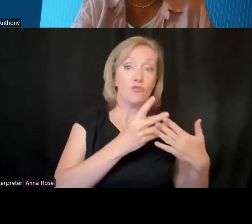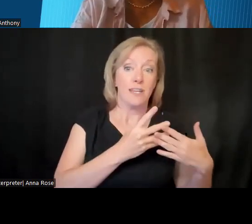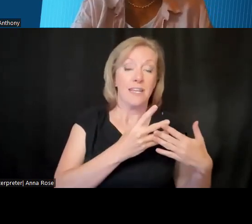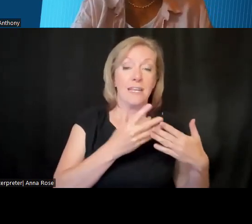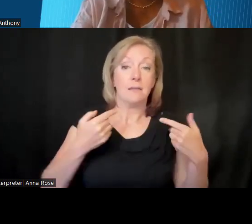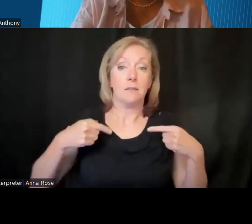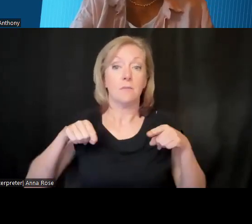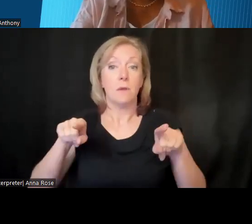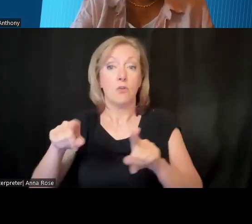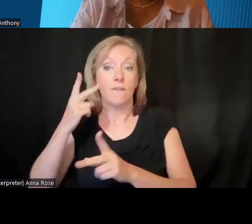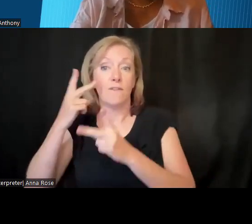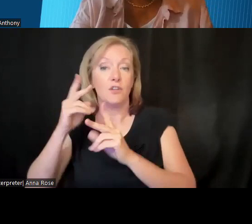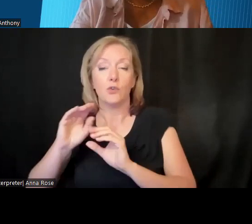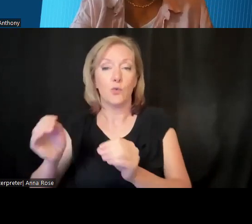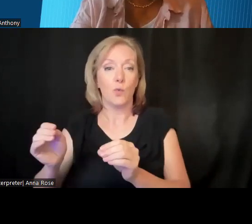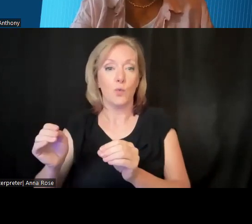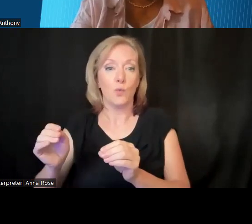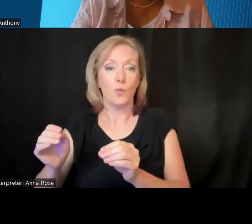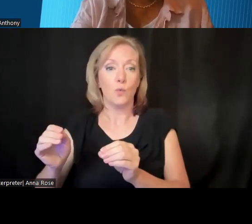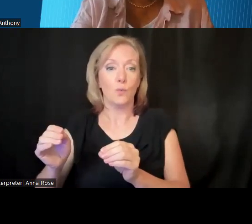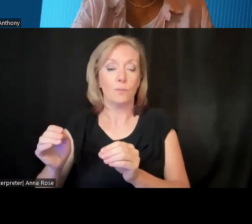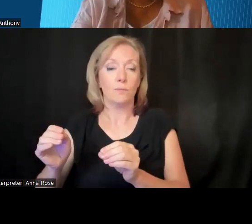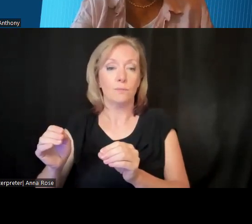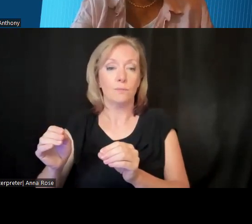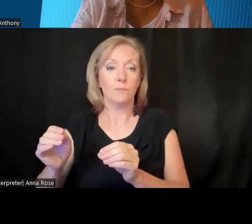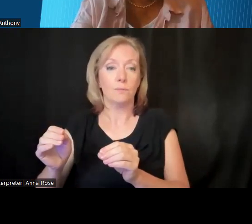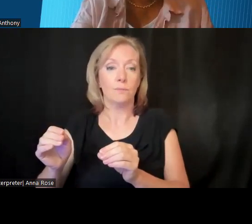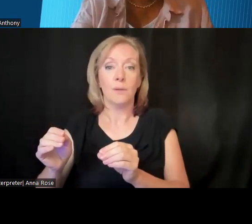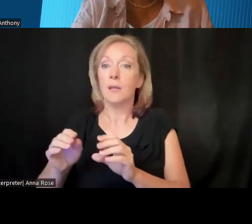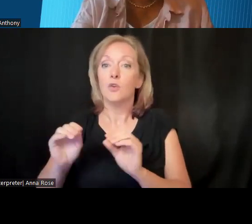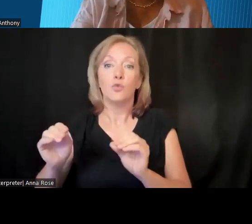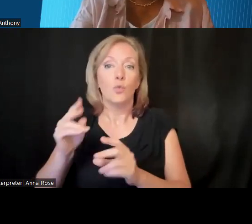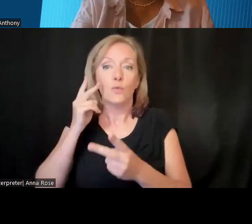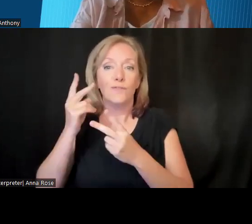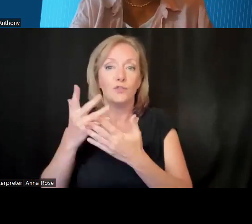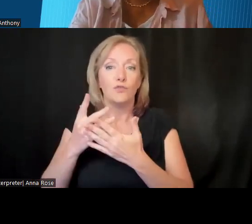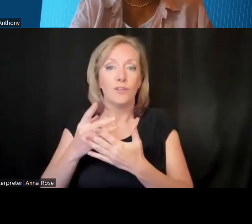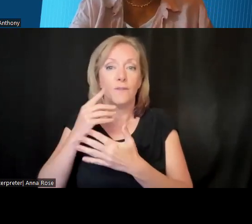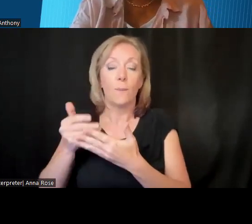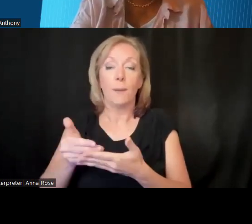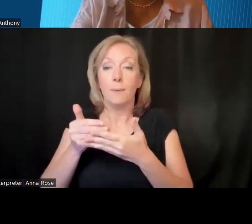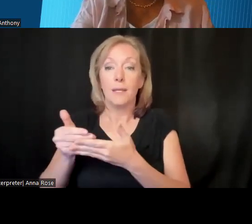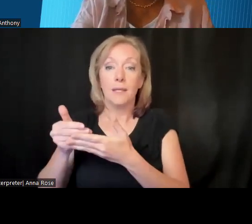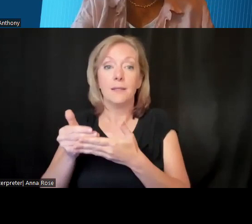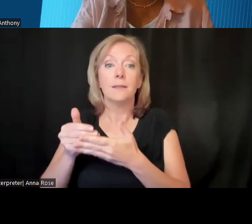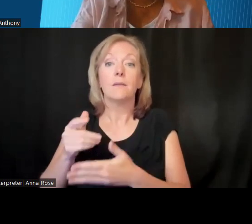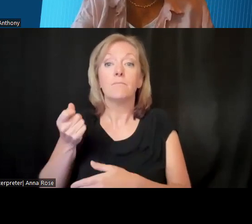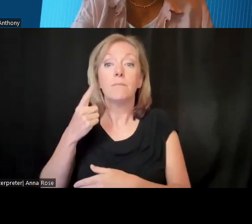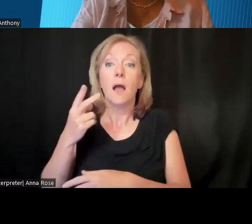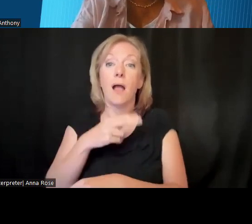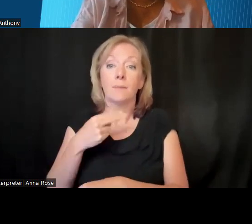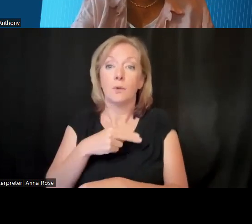We just don't have it. Not every baby leaves the hospital with a vision screening. The kids from a hospital